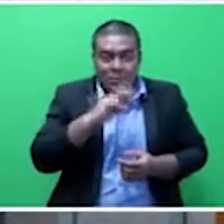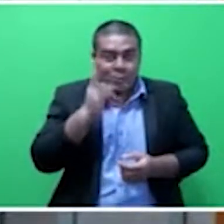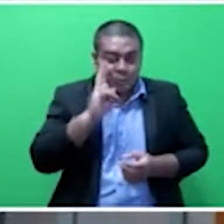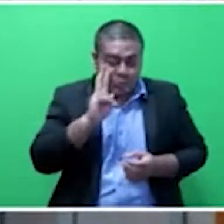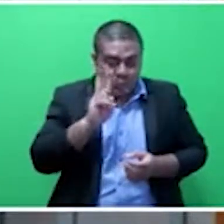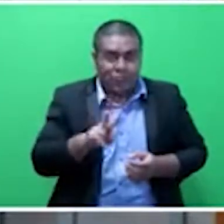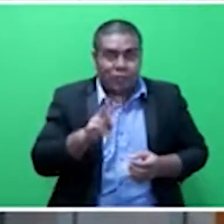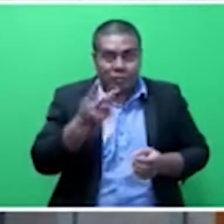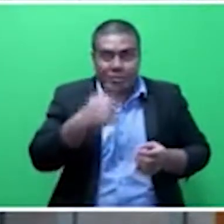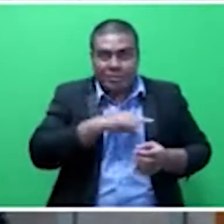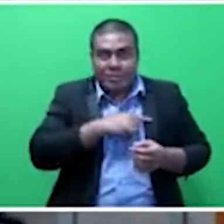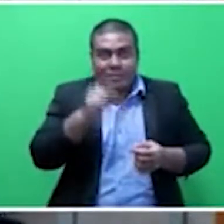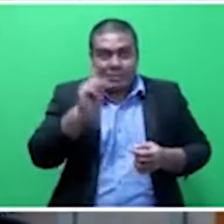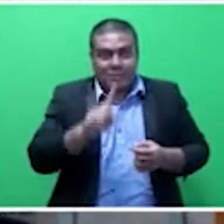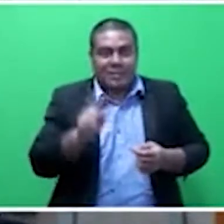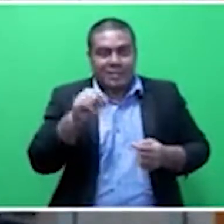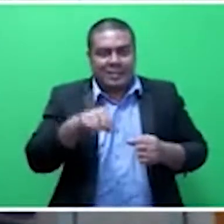other media.